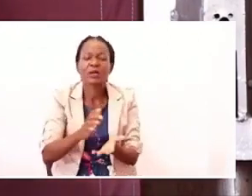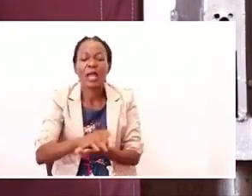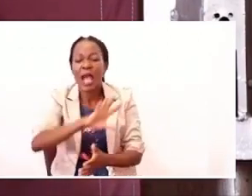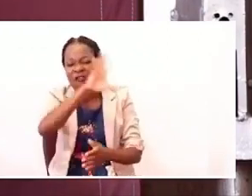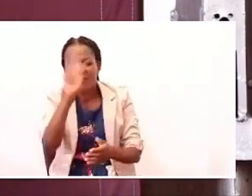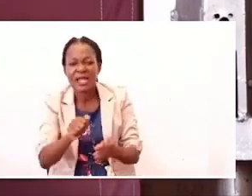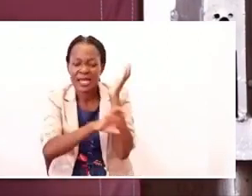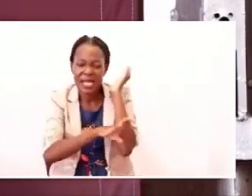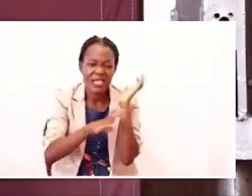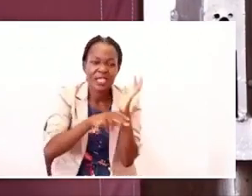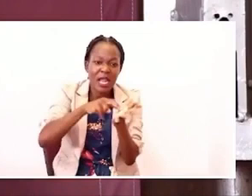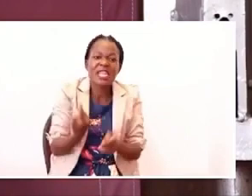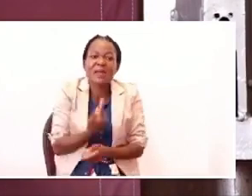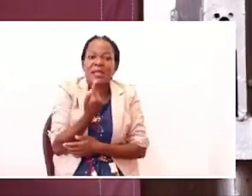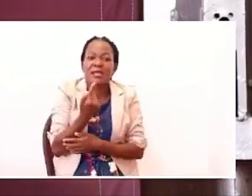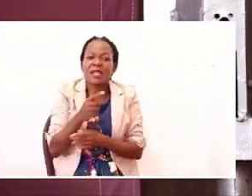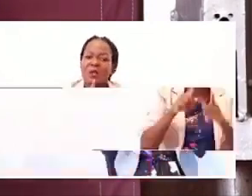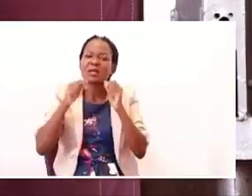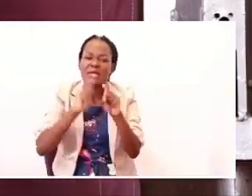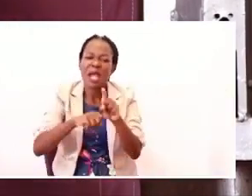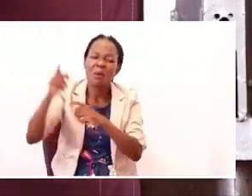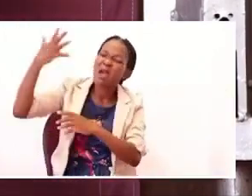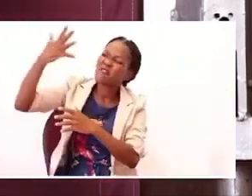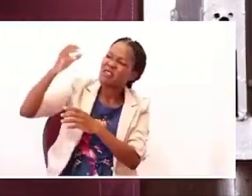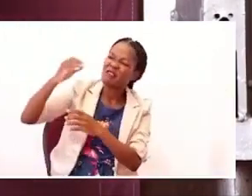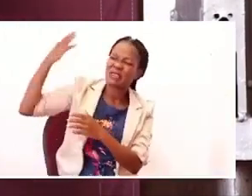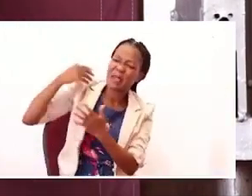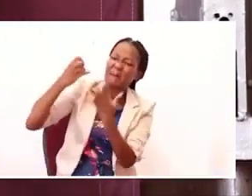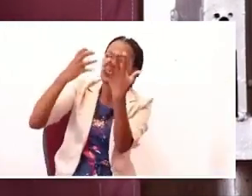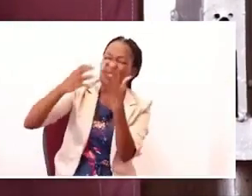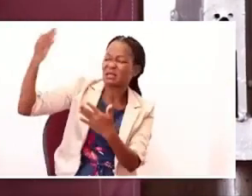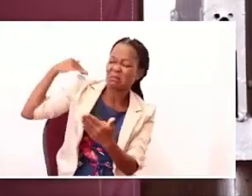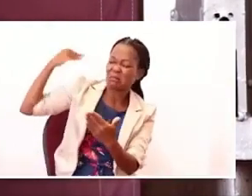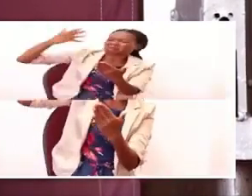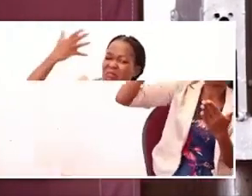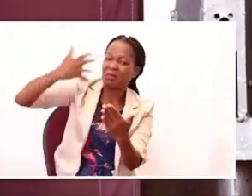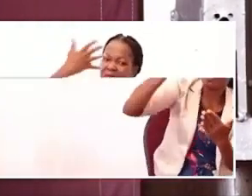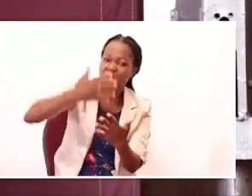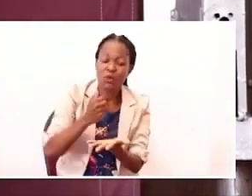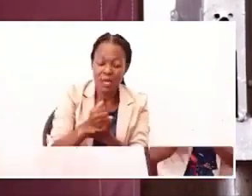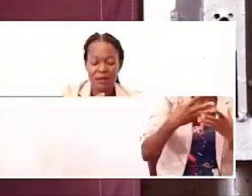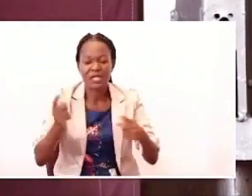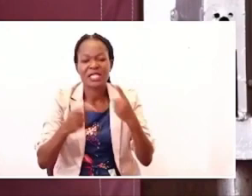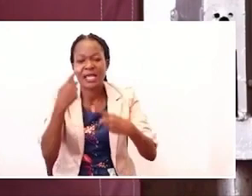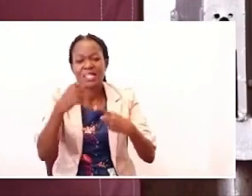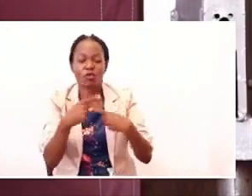1950s and the 1960s and beyond in order to resolve the challenge that we face.